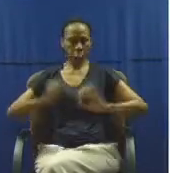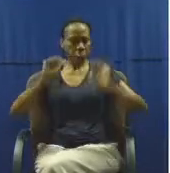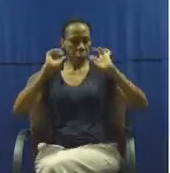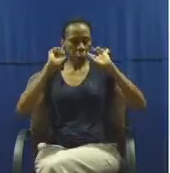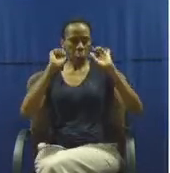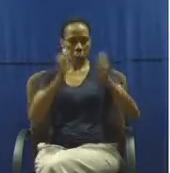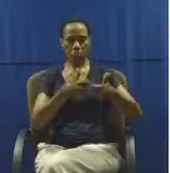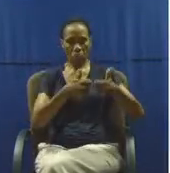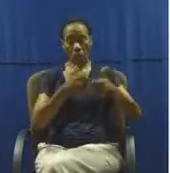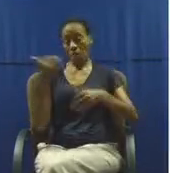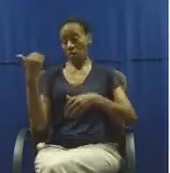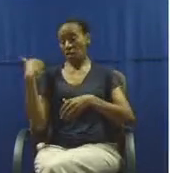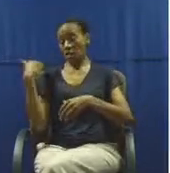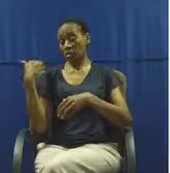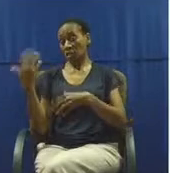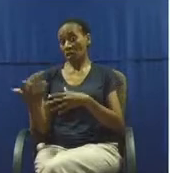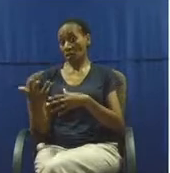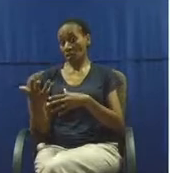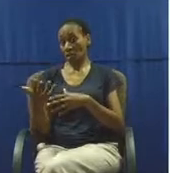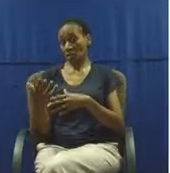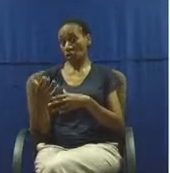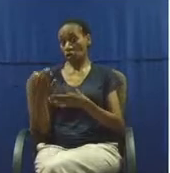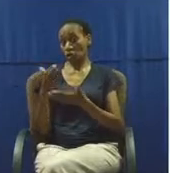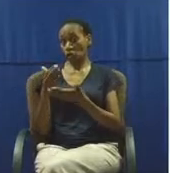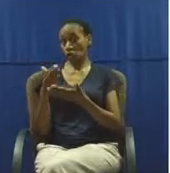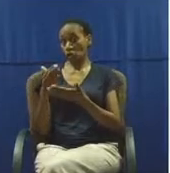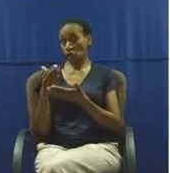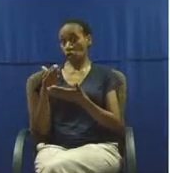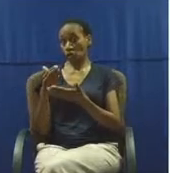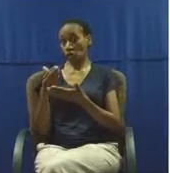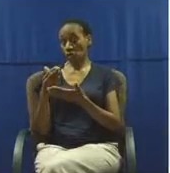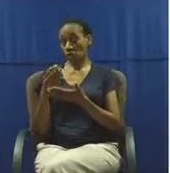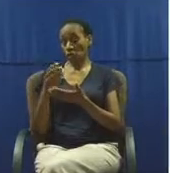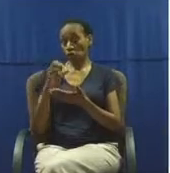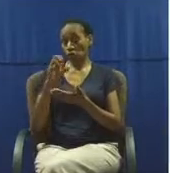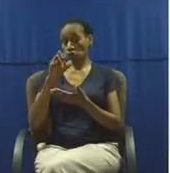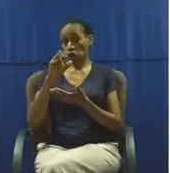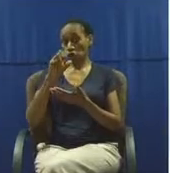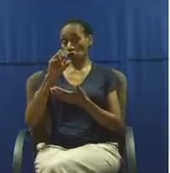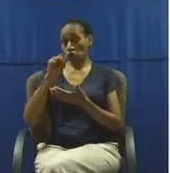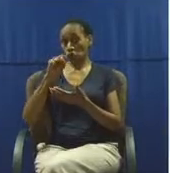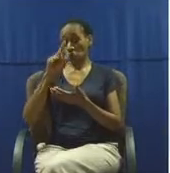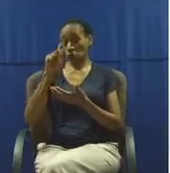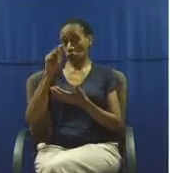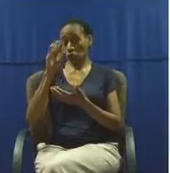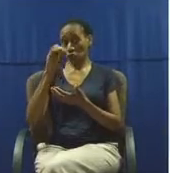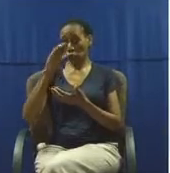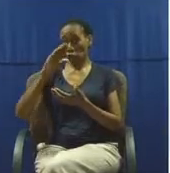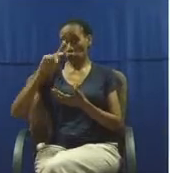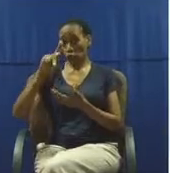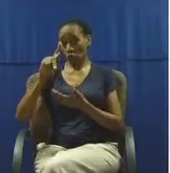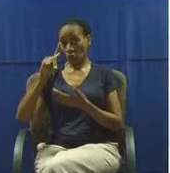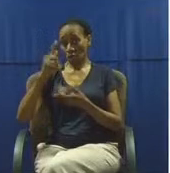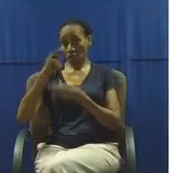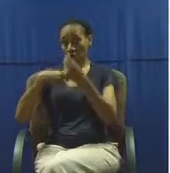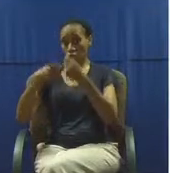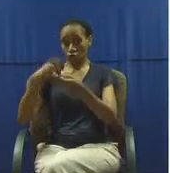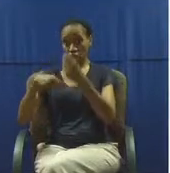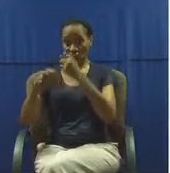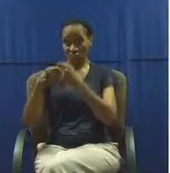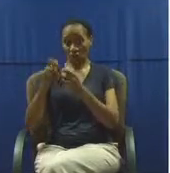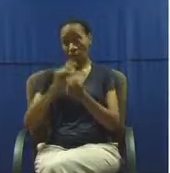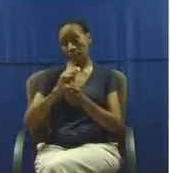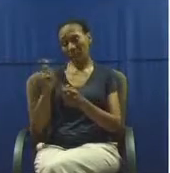exchange, pays a dividend to government every year on a continuous basis, is well